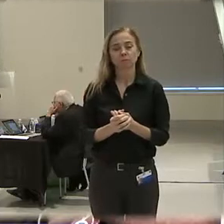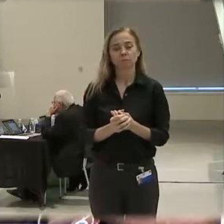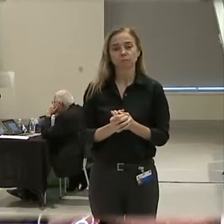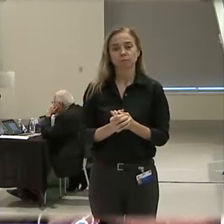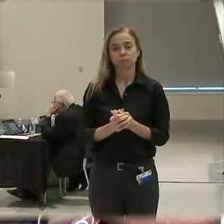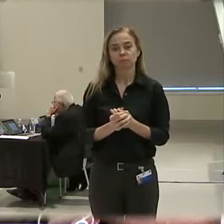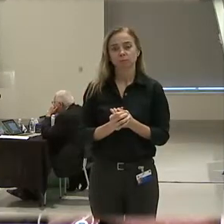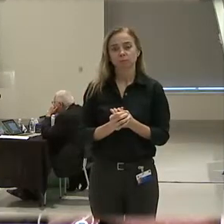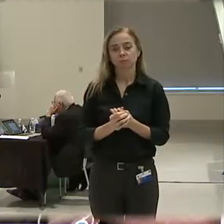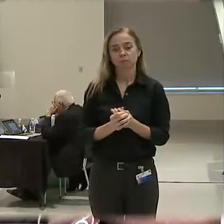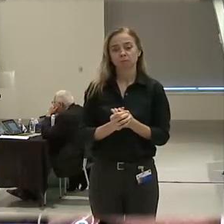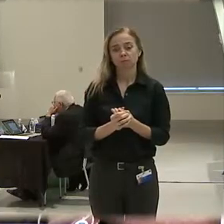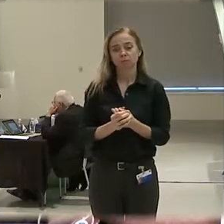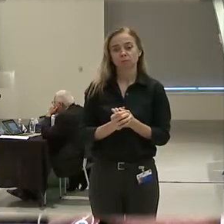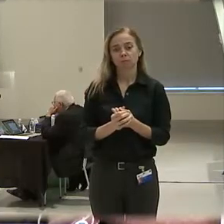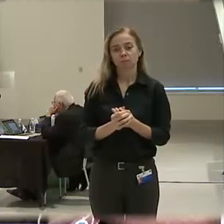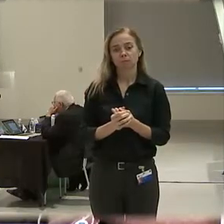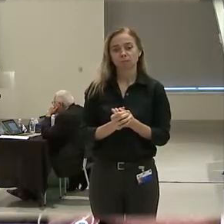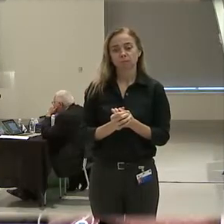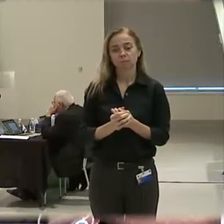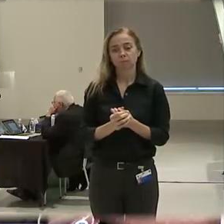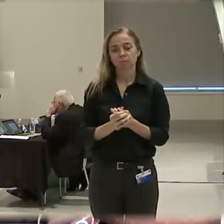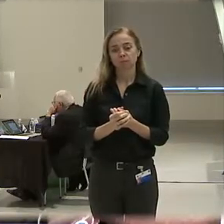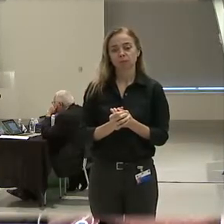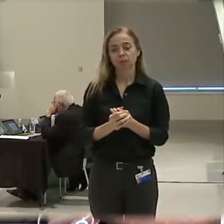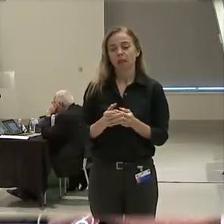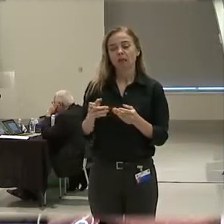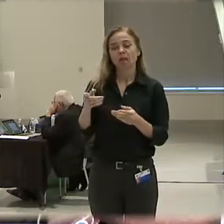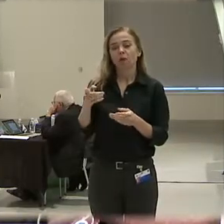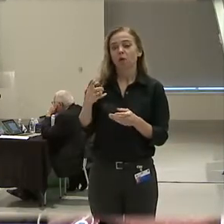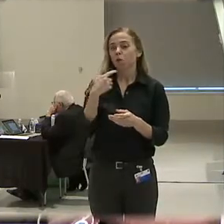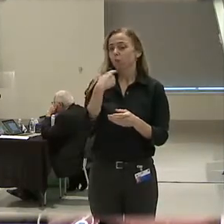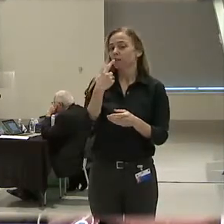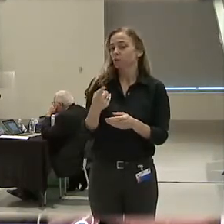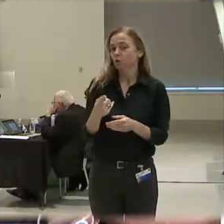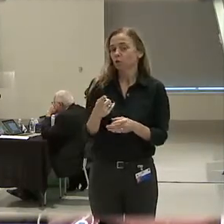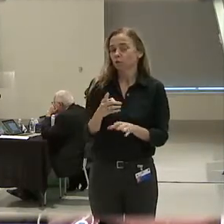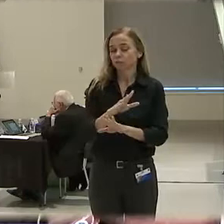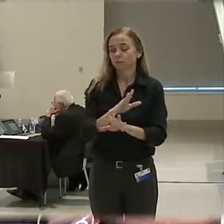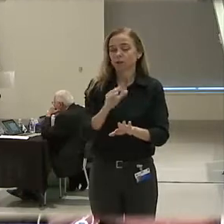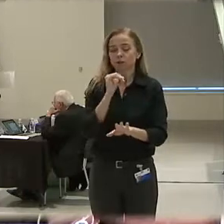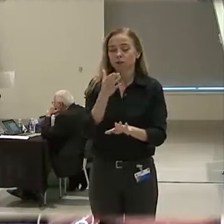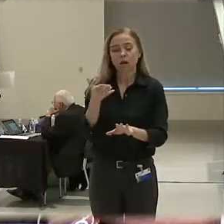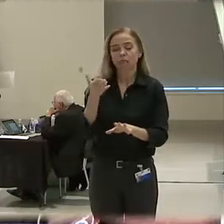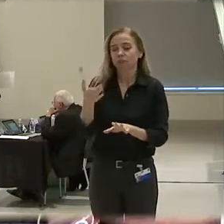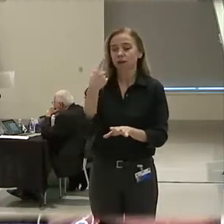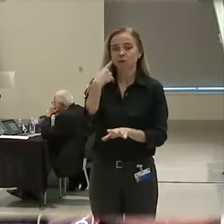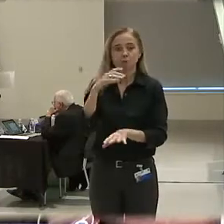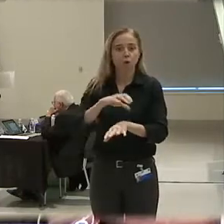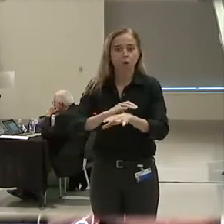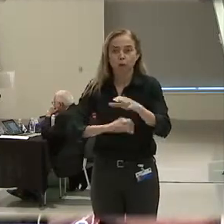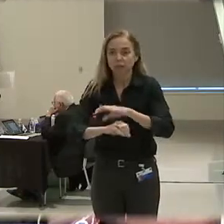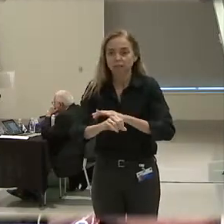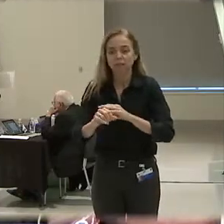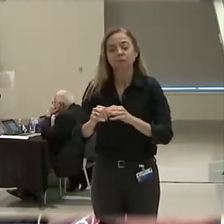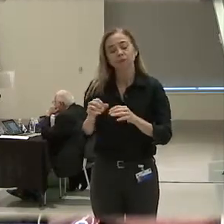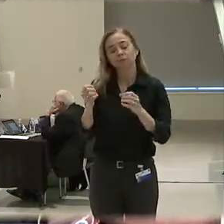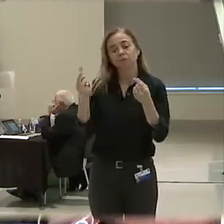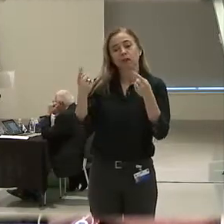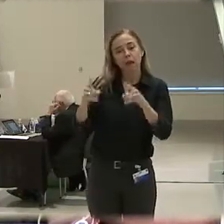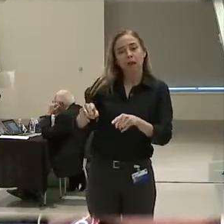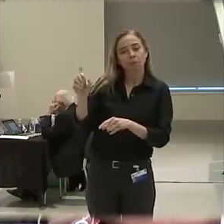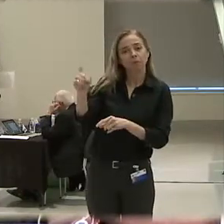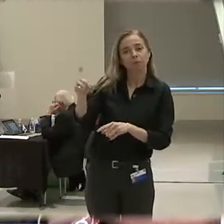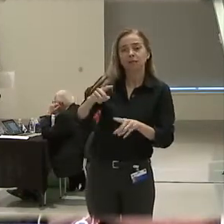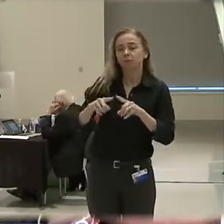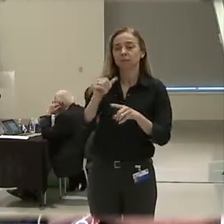the way down the command food chain that they were not there to make arrests, although they might make arrests, and they have made arrests, and they have made significant